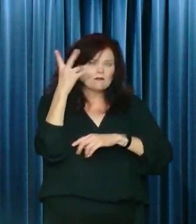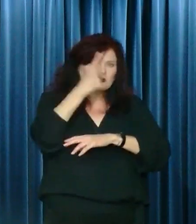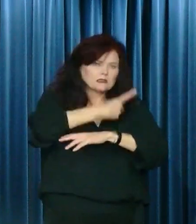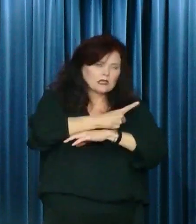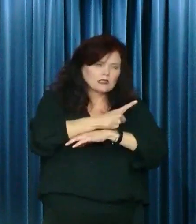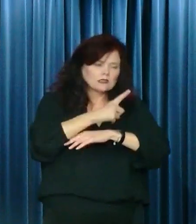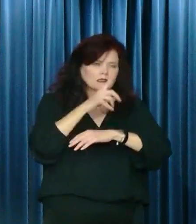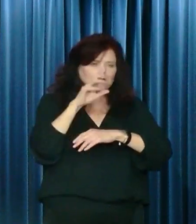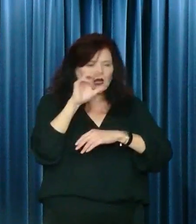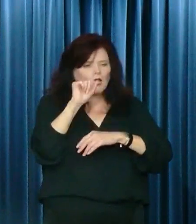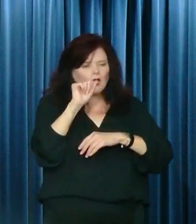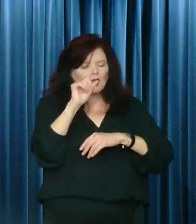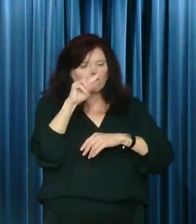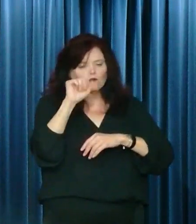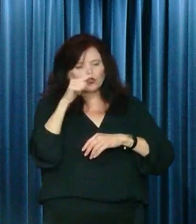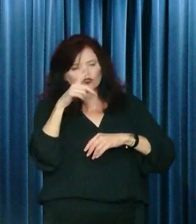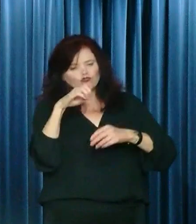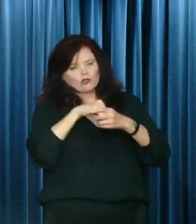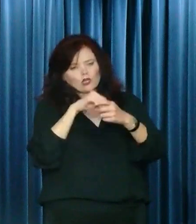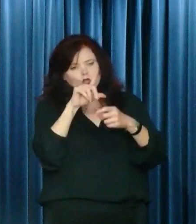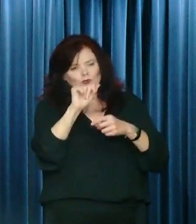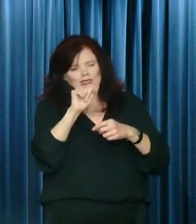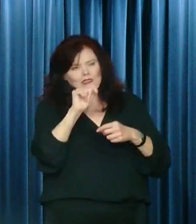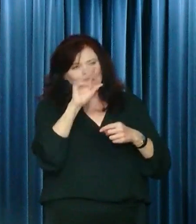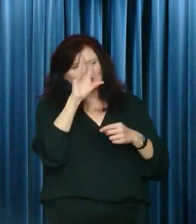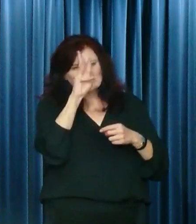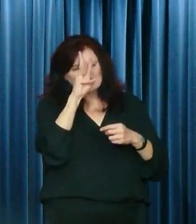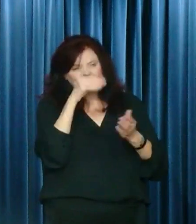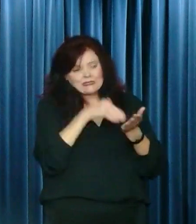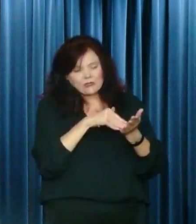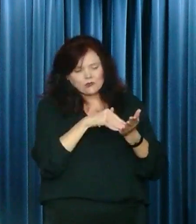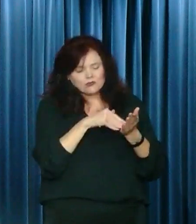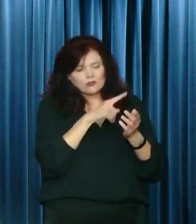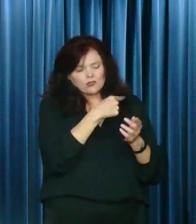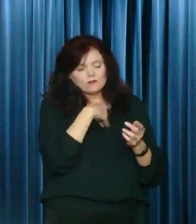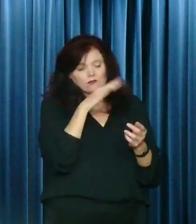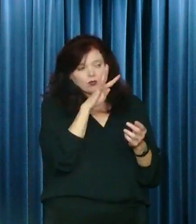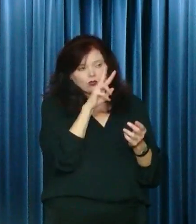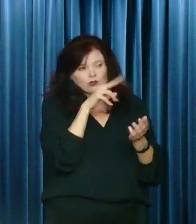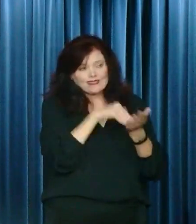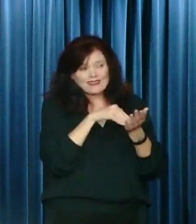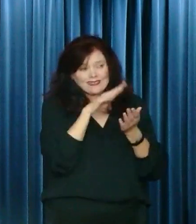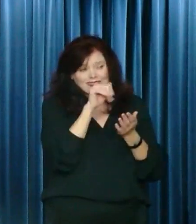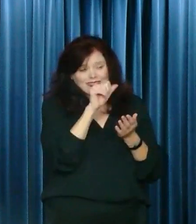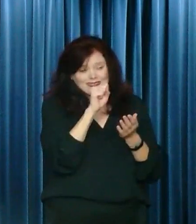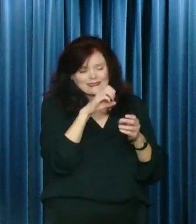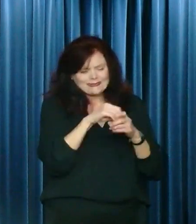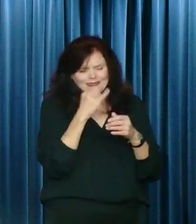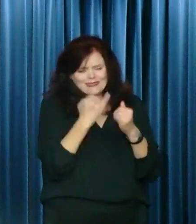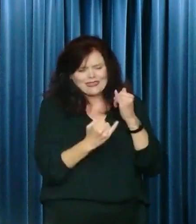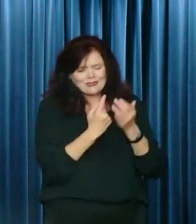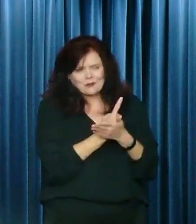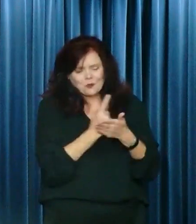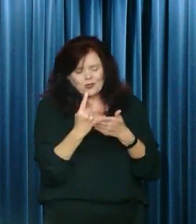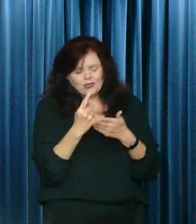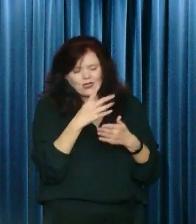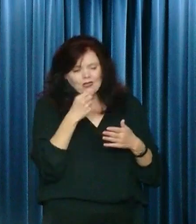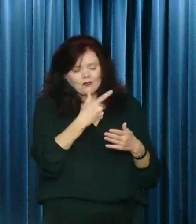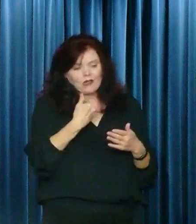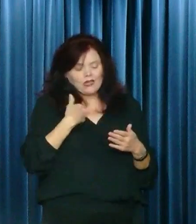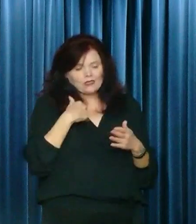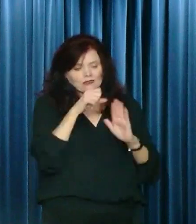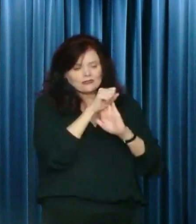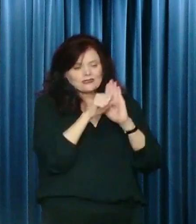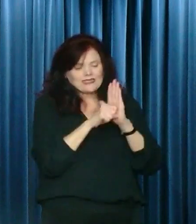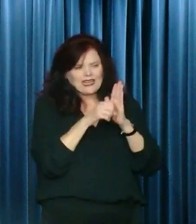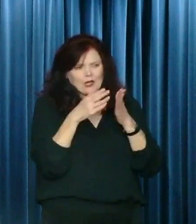moving average in the state of Louisiana is almost 6,000. So they've had 42,000 cases in the last year, in the last week, and they